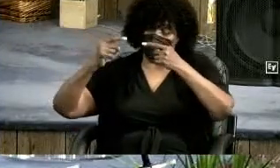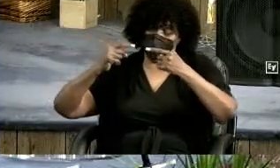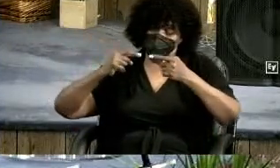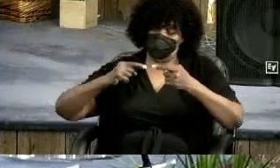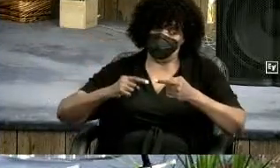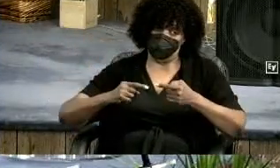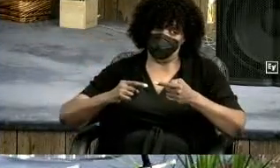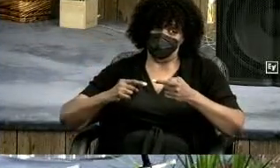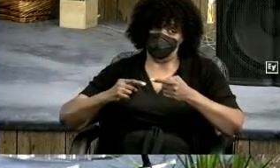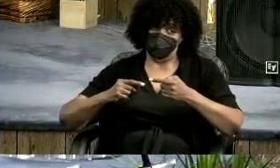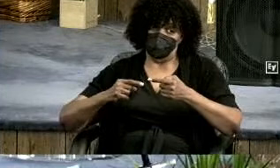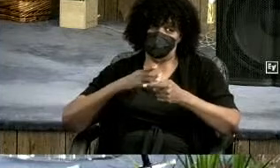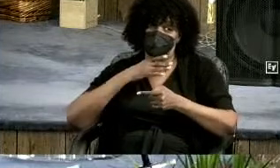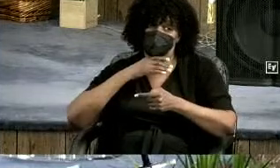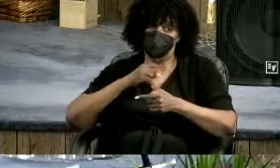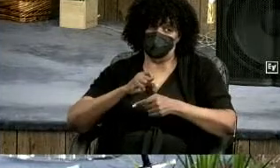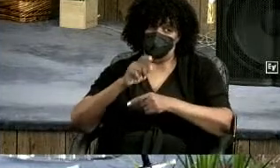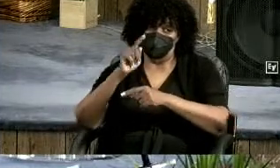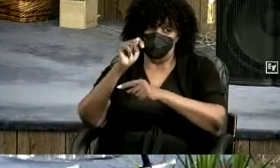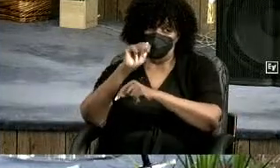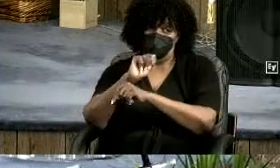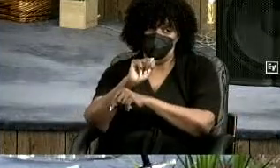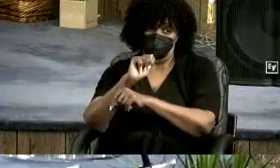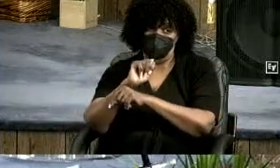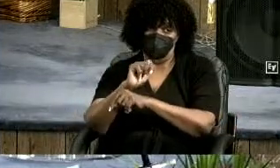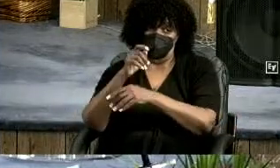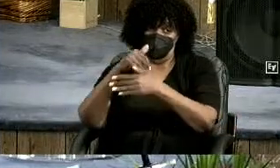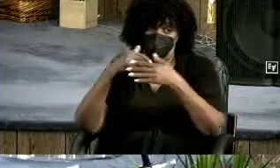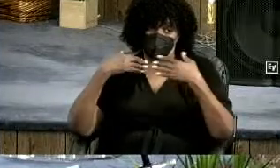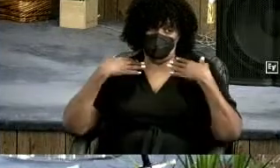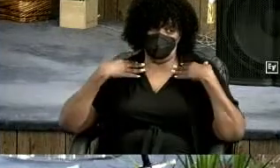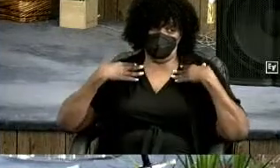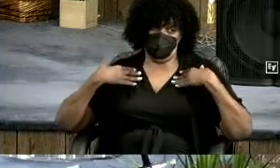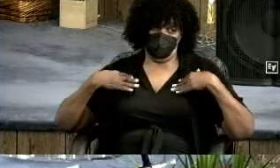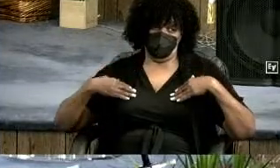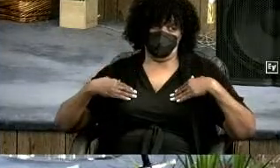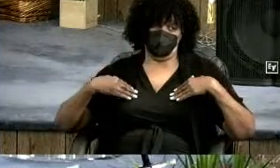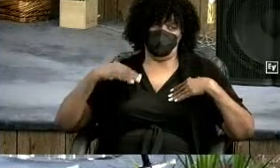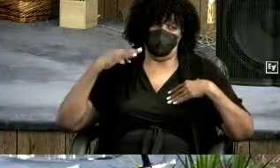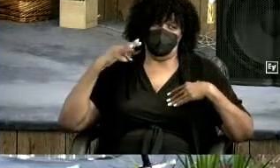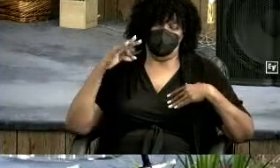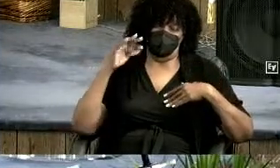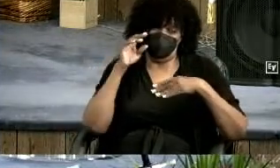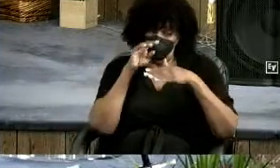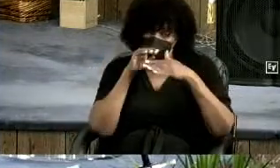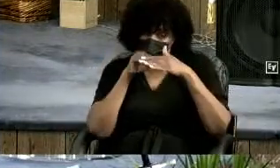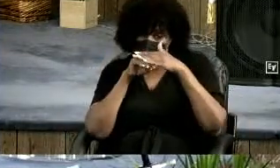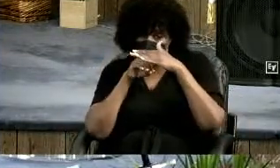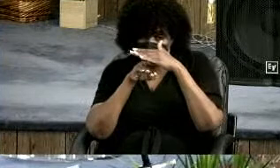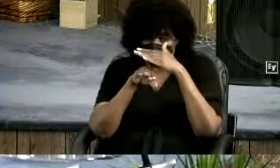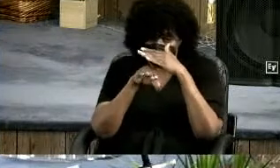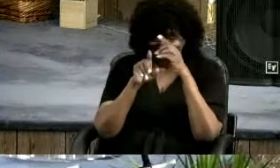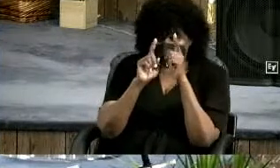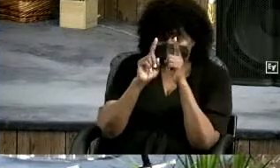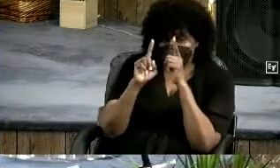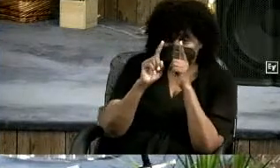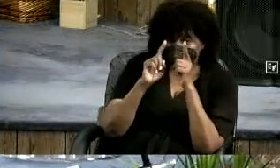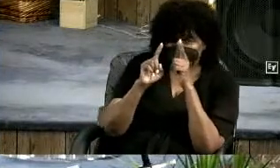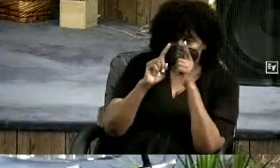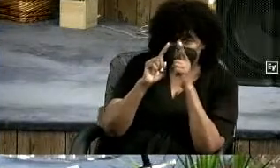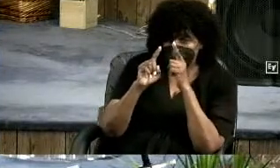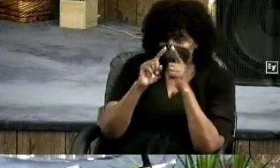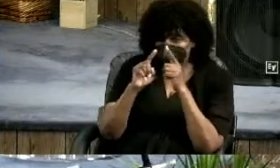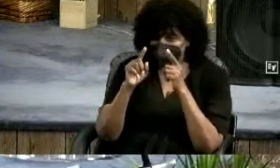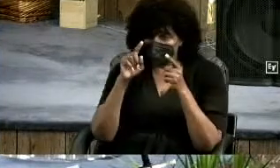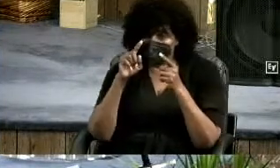In the Old Testament, Jesus wrapped himself in a priestly robe and he snuck in and talked to Abraham. Then he talked to